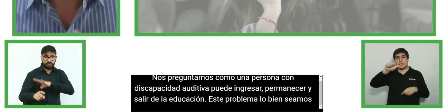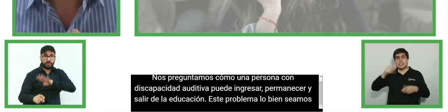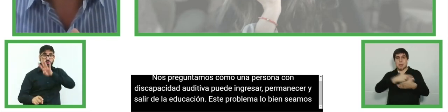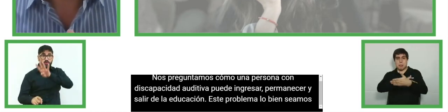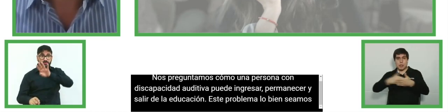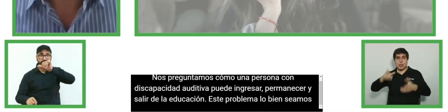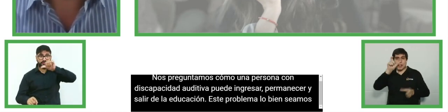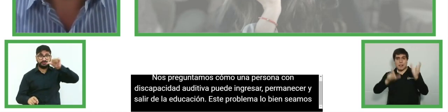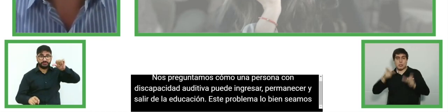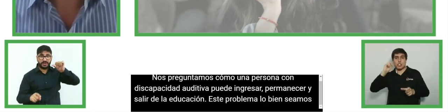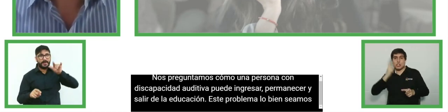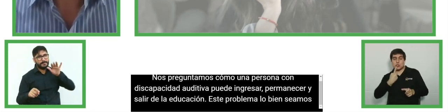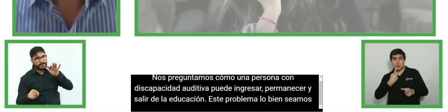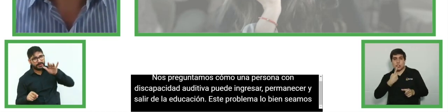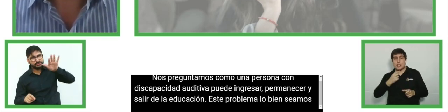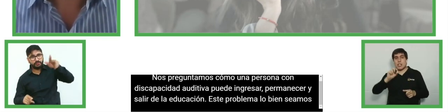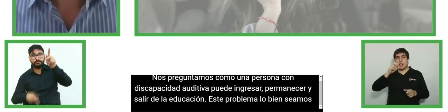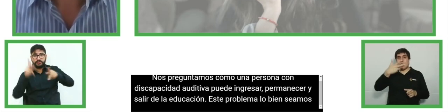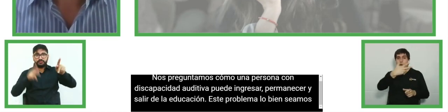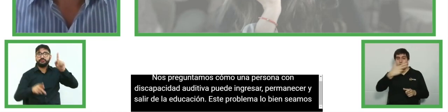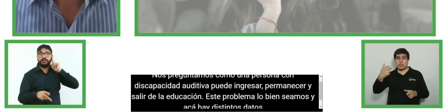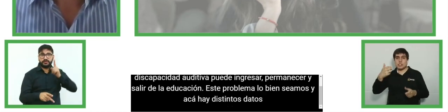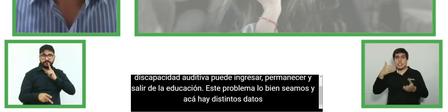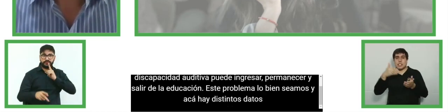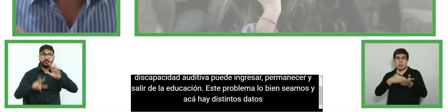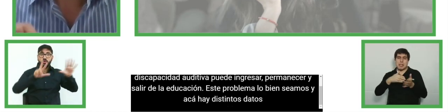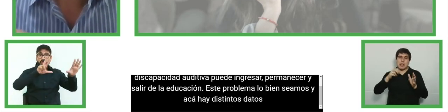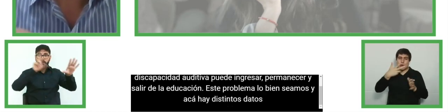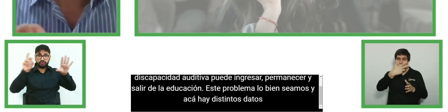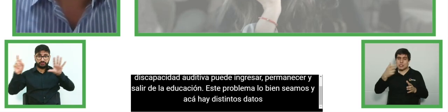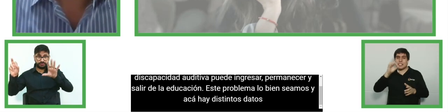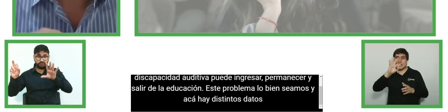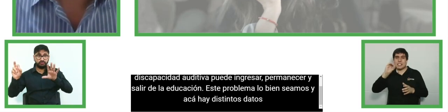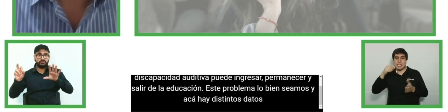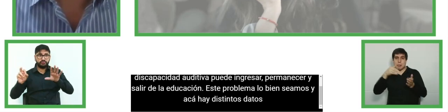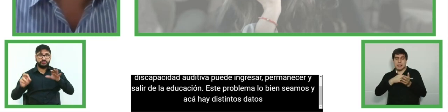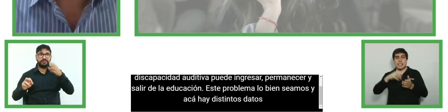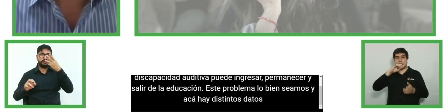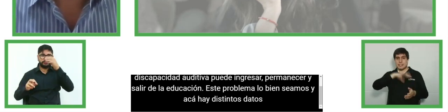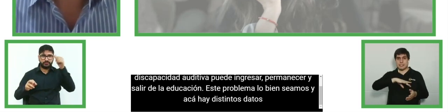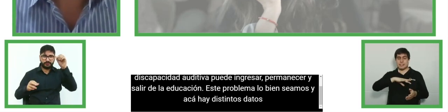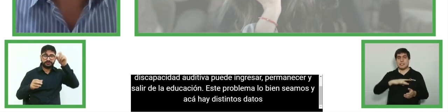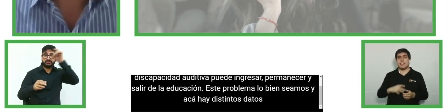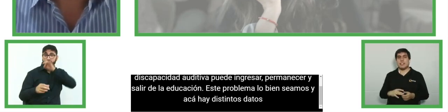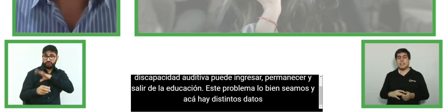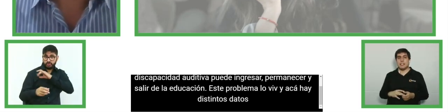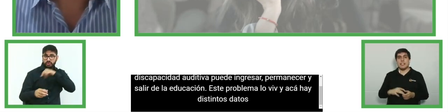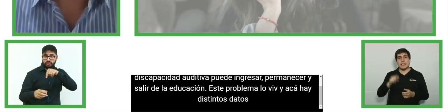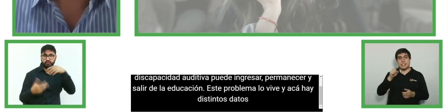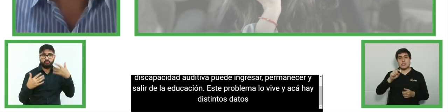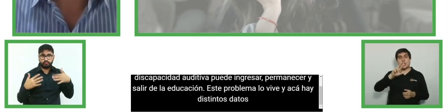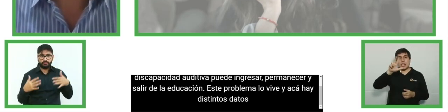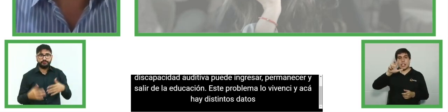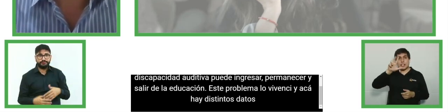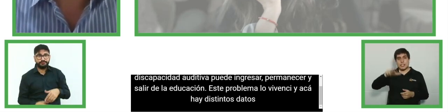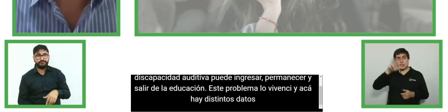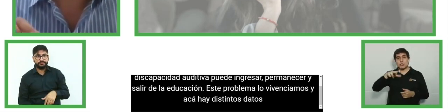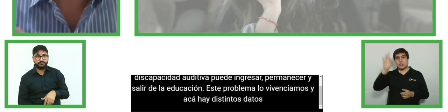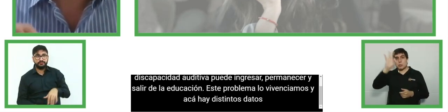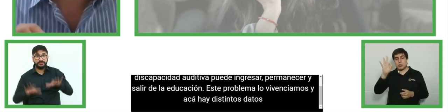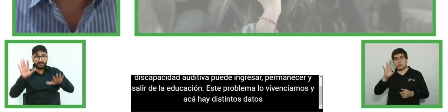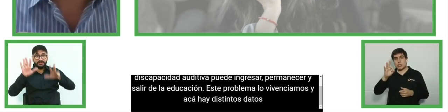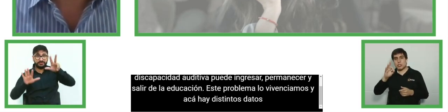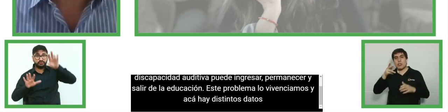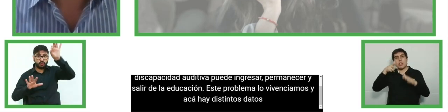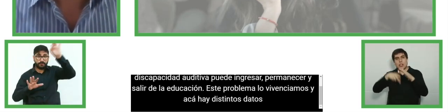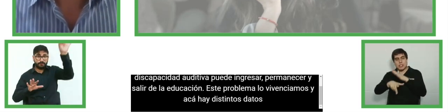830,000 in Chile, and of them, only 80% can access higher education, and only 3%